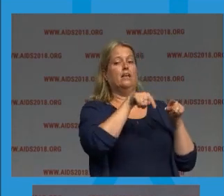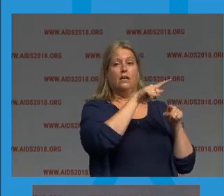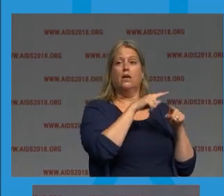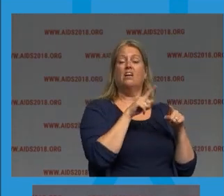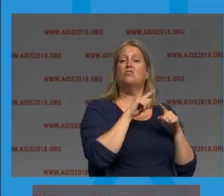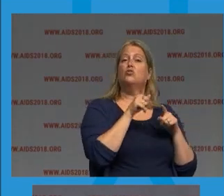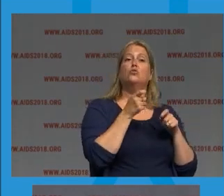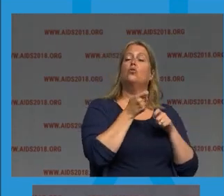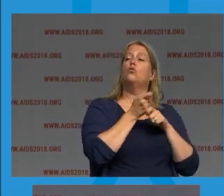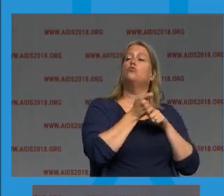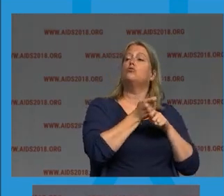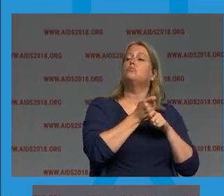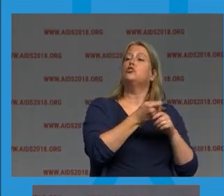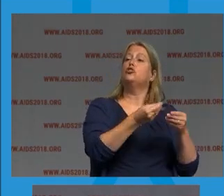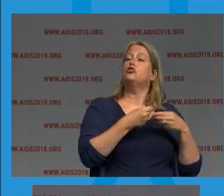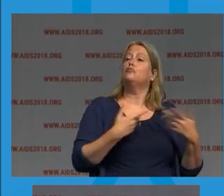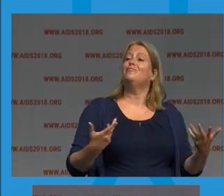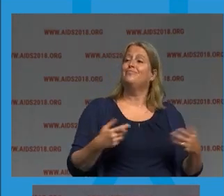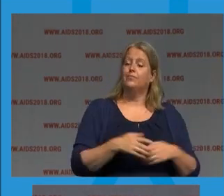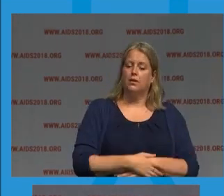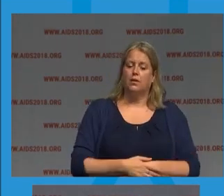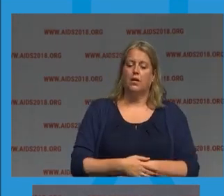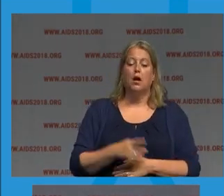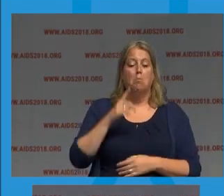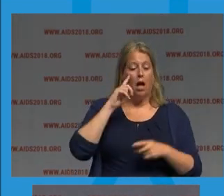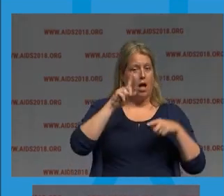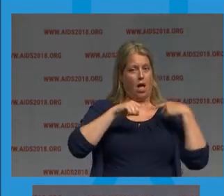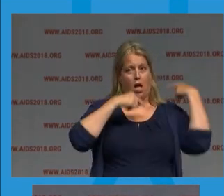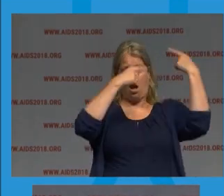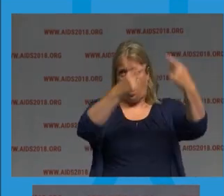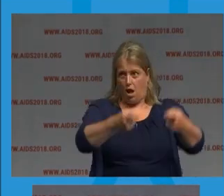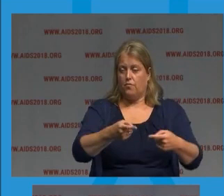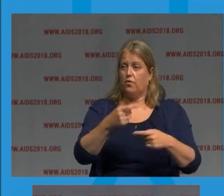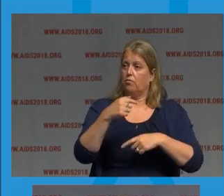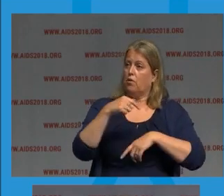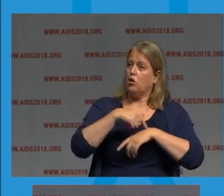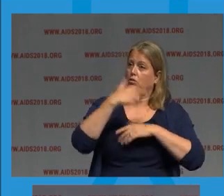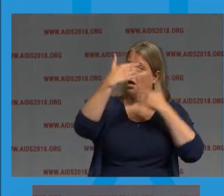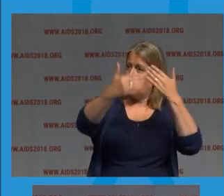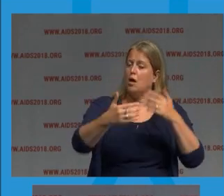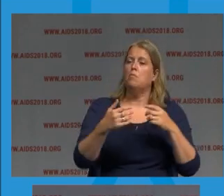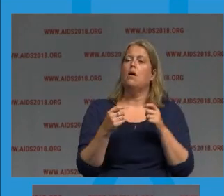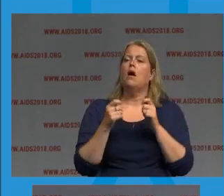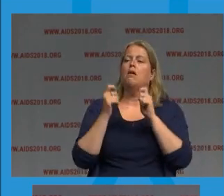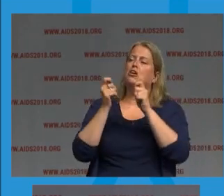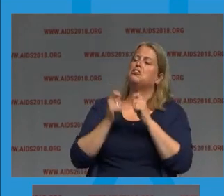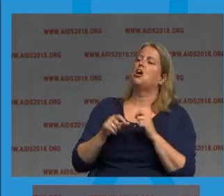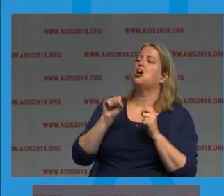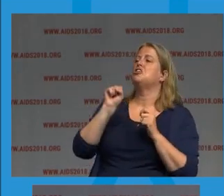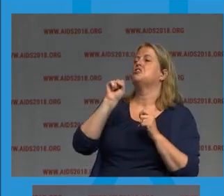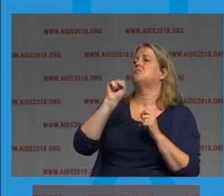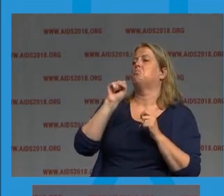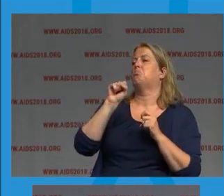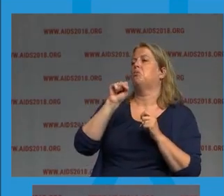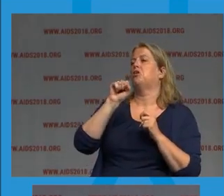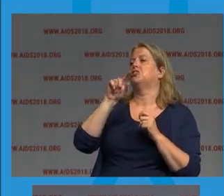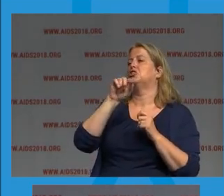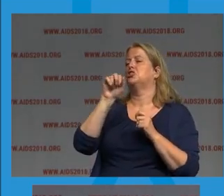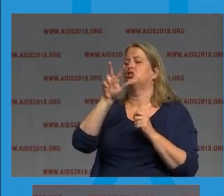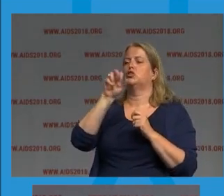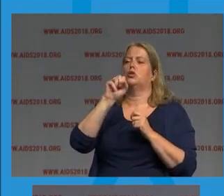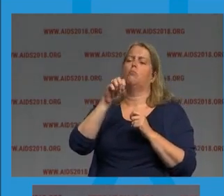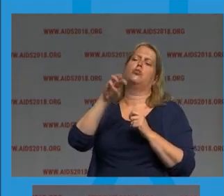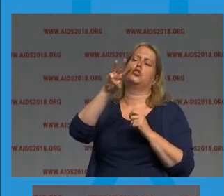needs among sex workers. But when you look at this over a longer time horizon, using data from Swaziland or Eswatini, Lesotho, and